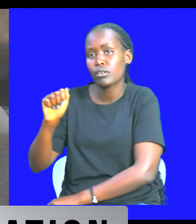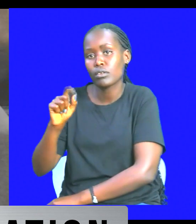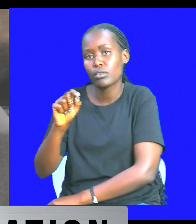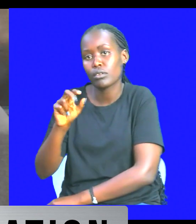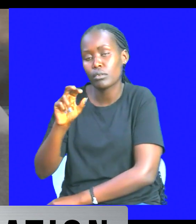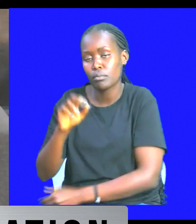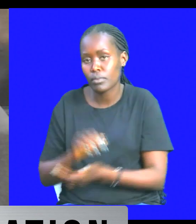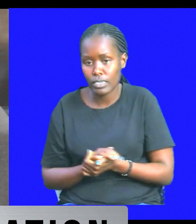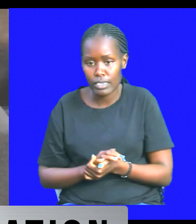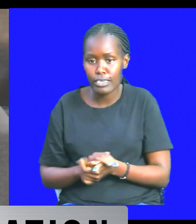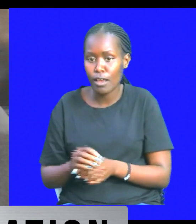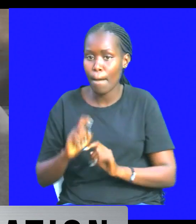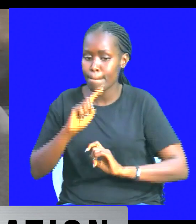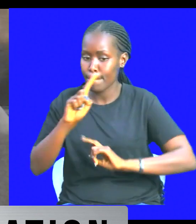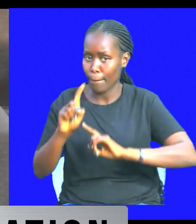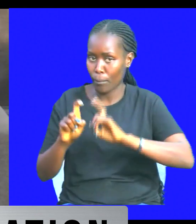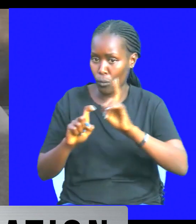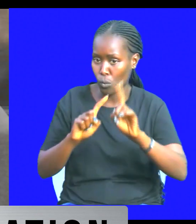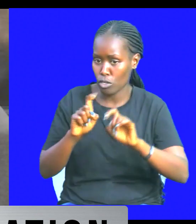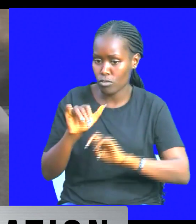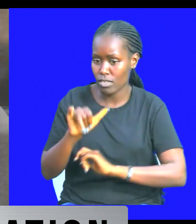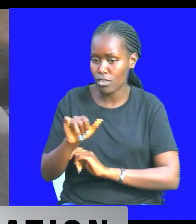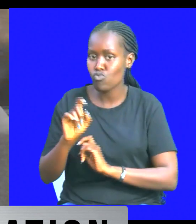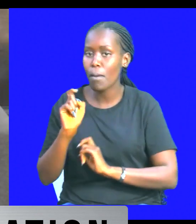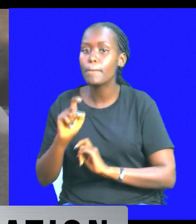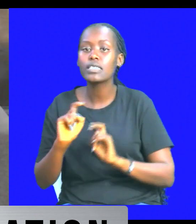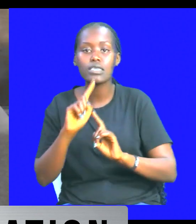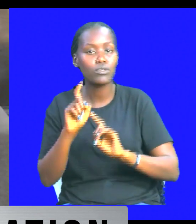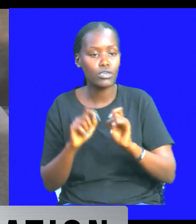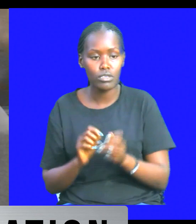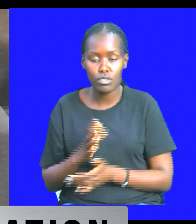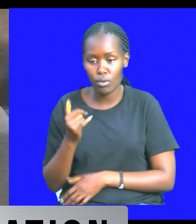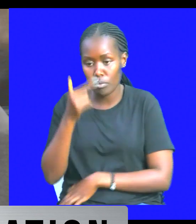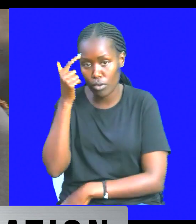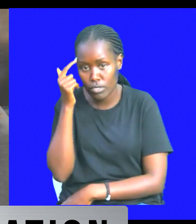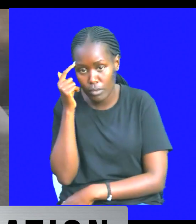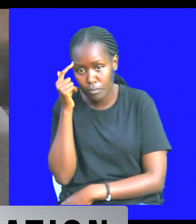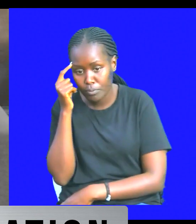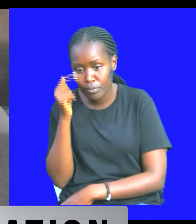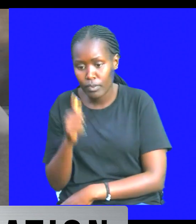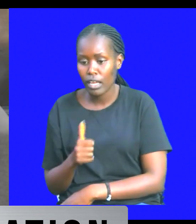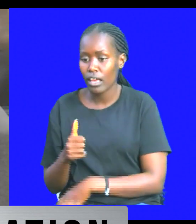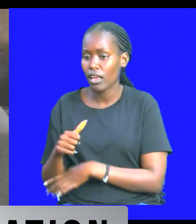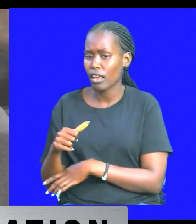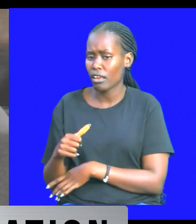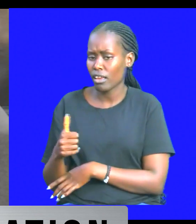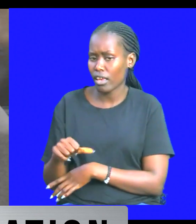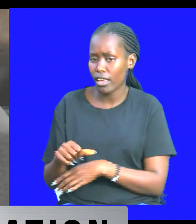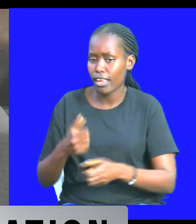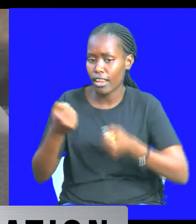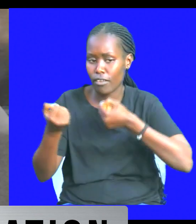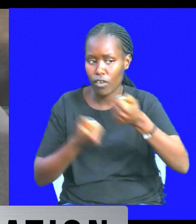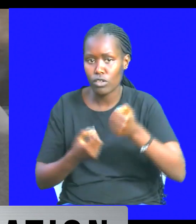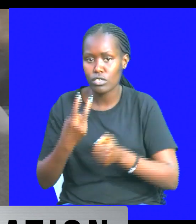Passat for me was a question that we should really have questioned because it's supposed to be any vehicle that is 2000 cc. So you would